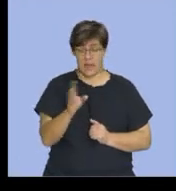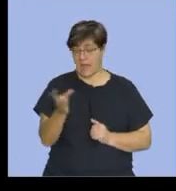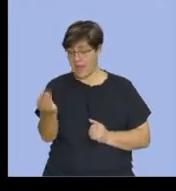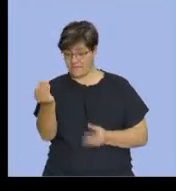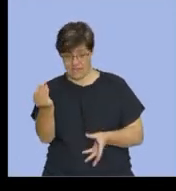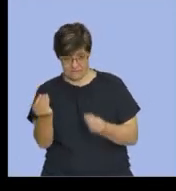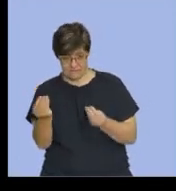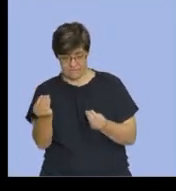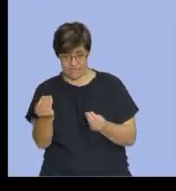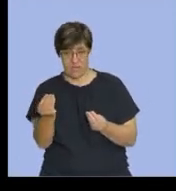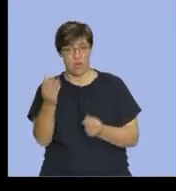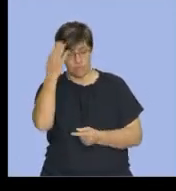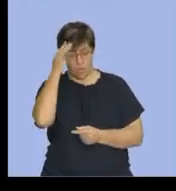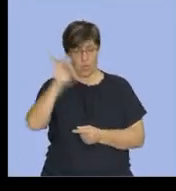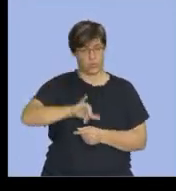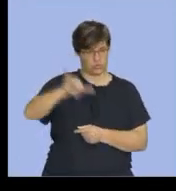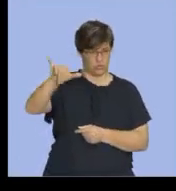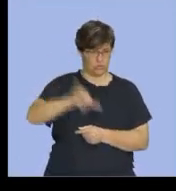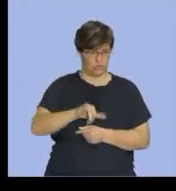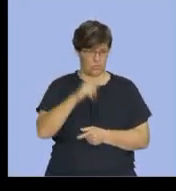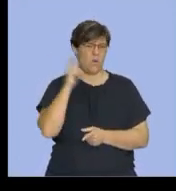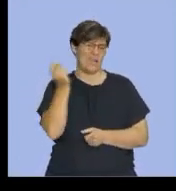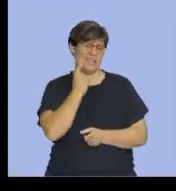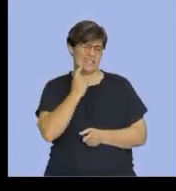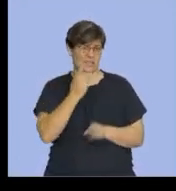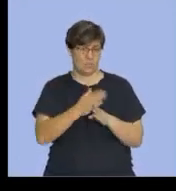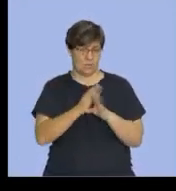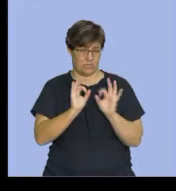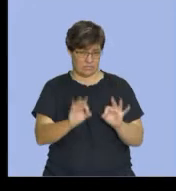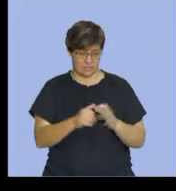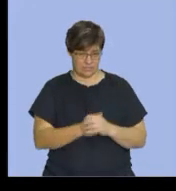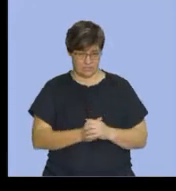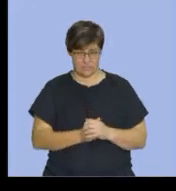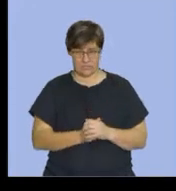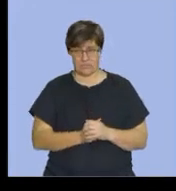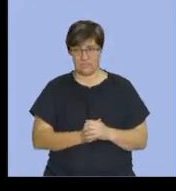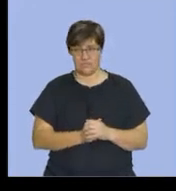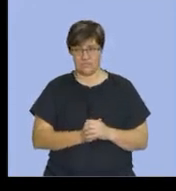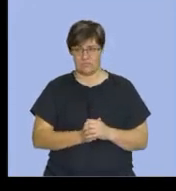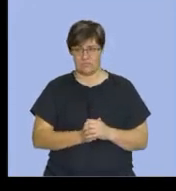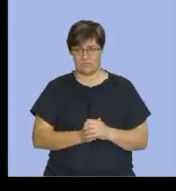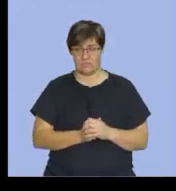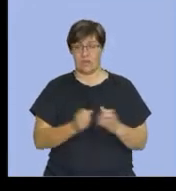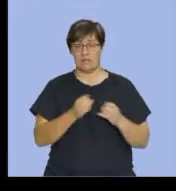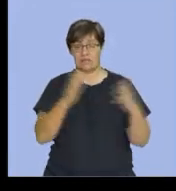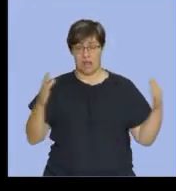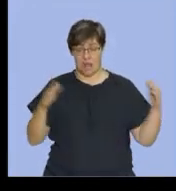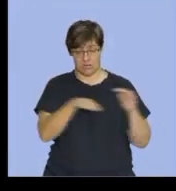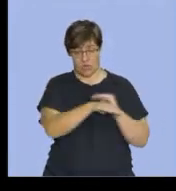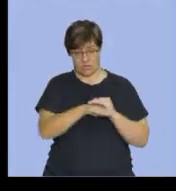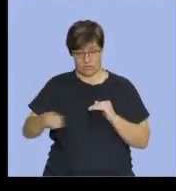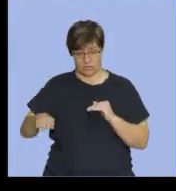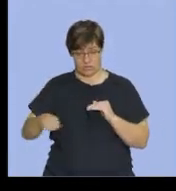them, I know which one's which. It's easier for me to work with, okay? Let's start with the horizontal.